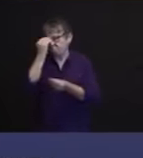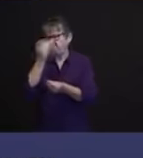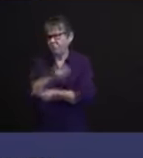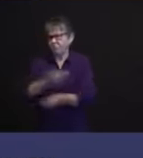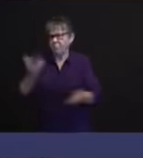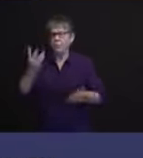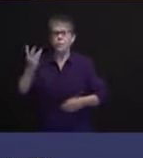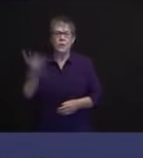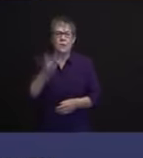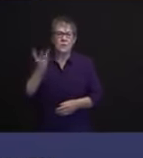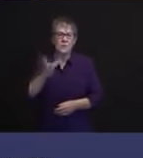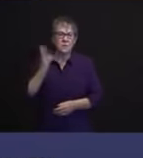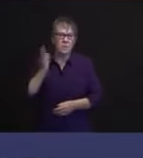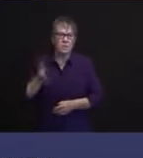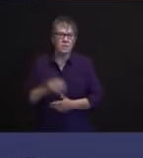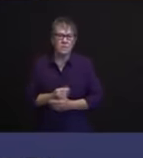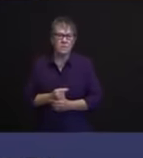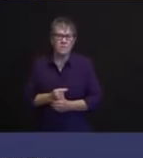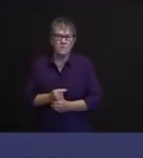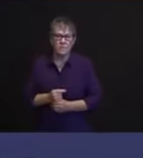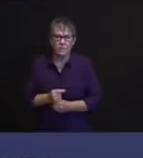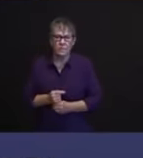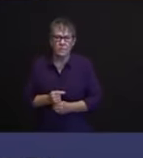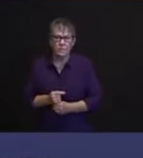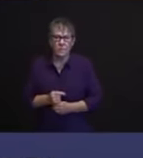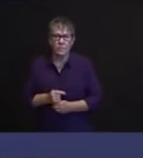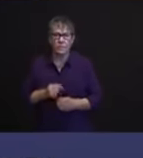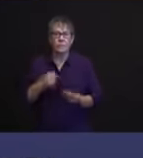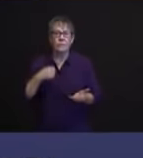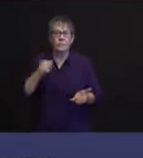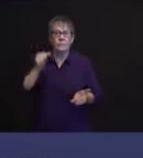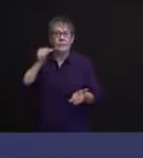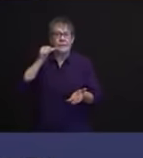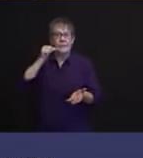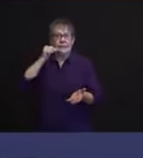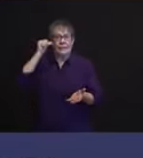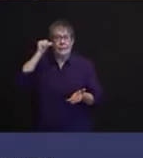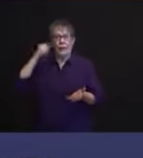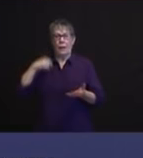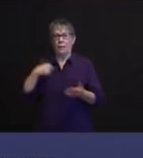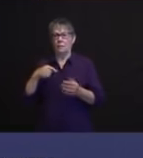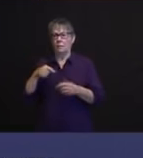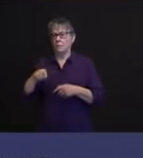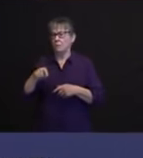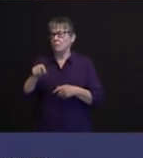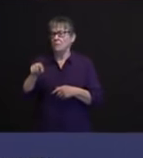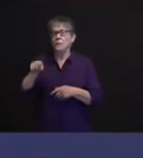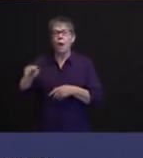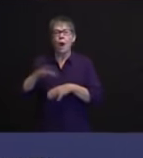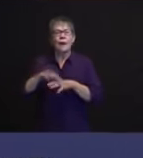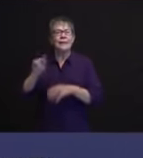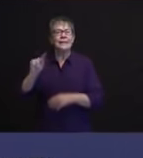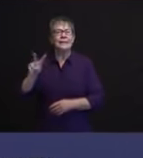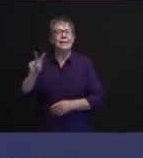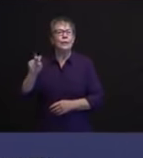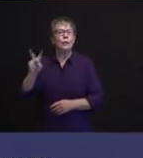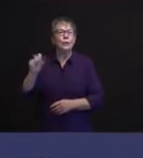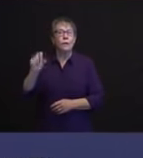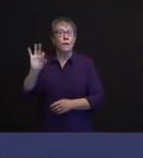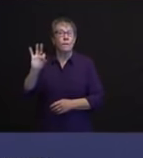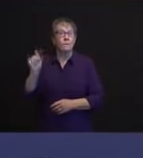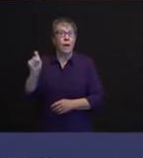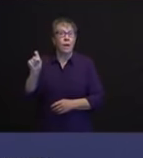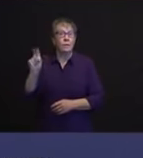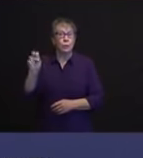on Fox yesterday morning, and both of these statements are true. Incredible progress has been